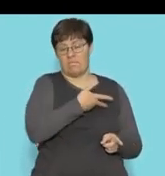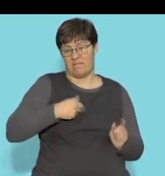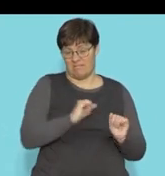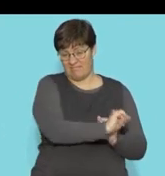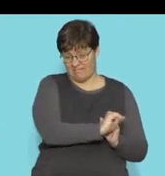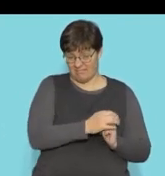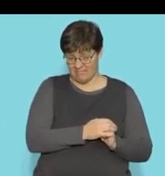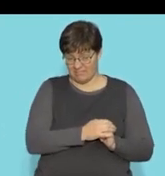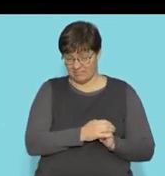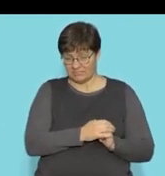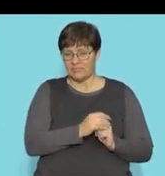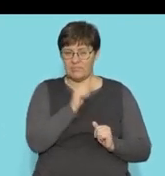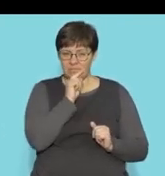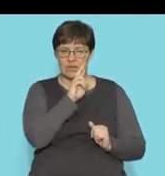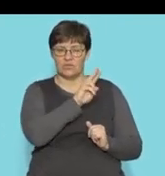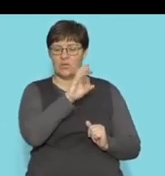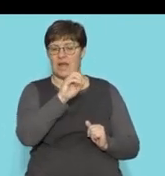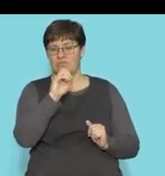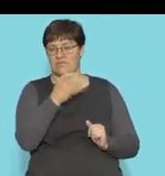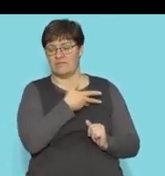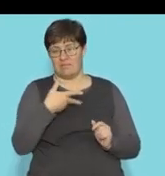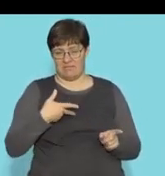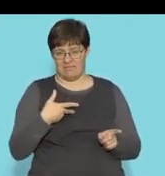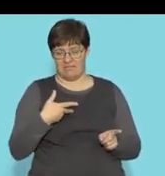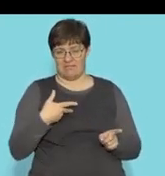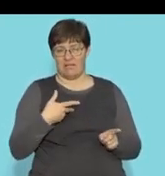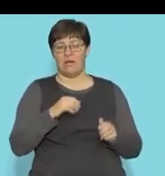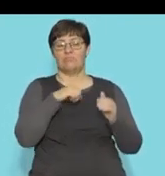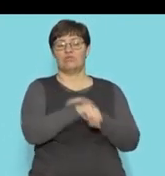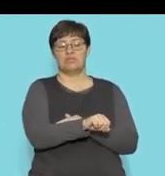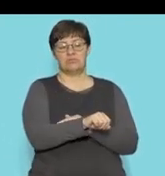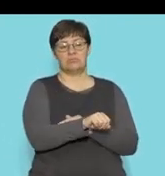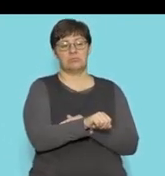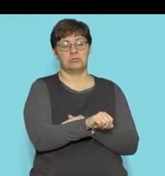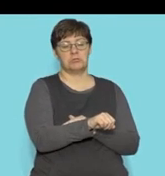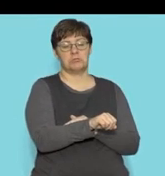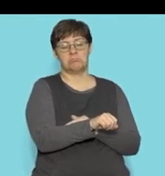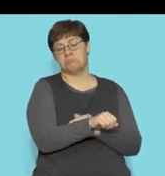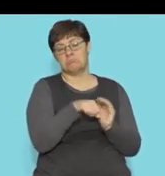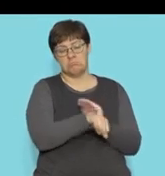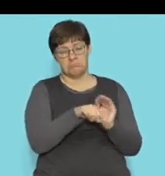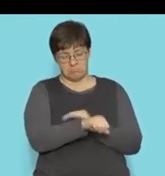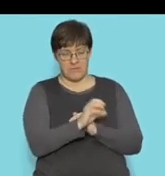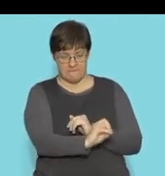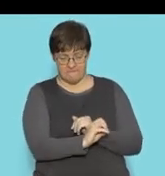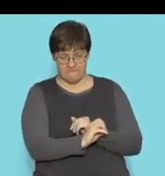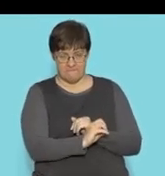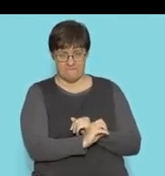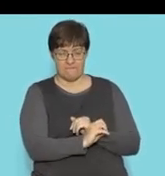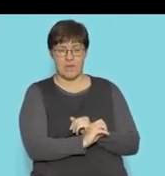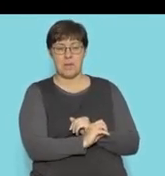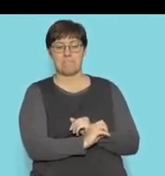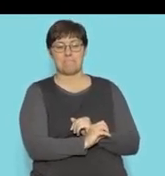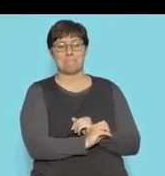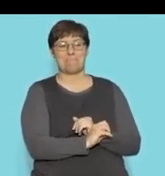means that 200 females can produce offspring, and there we're going